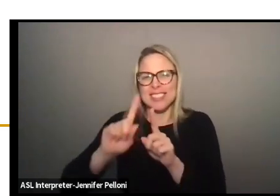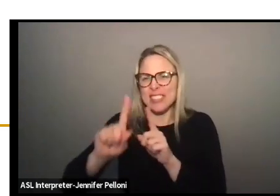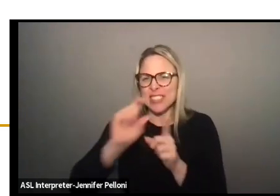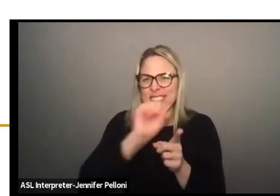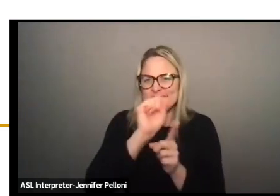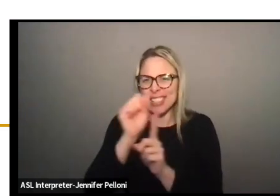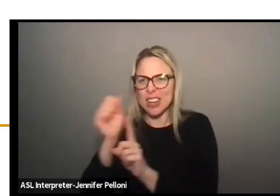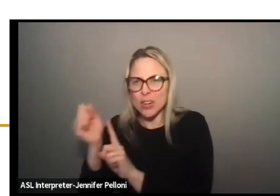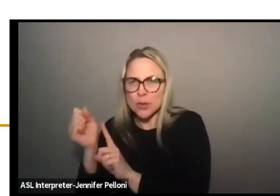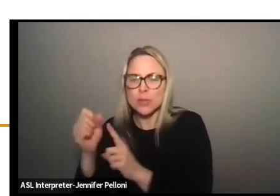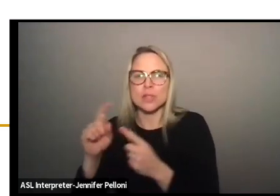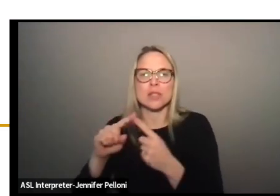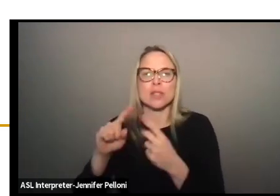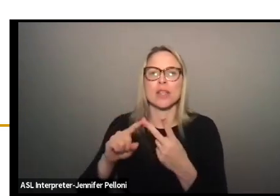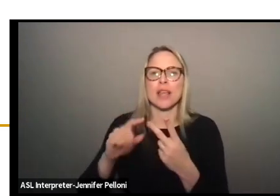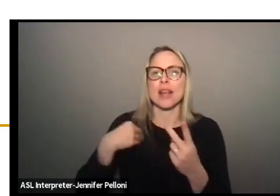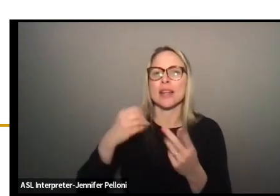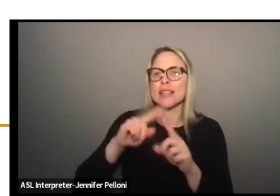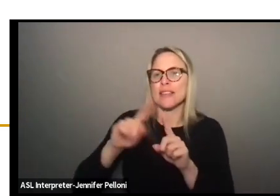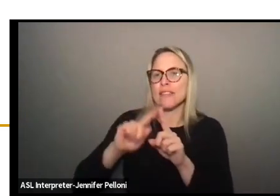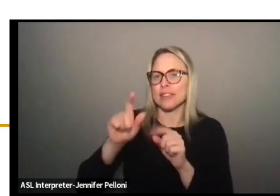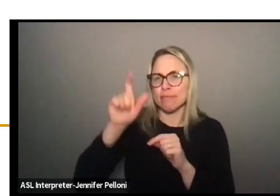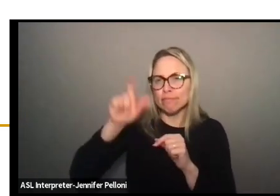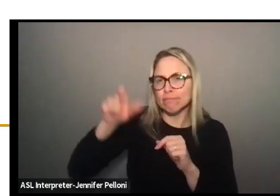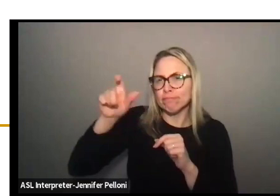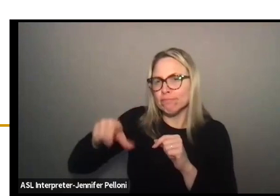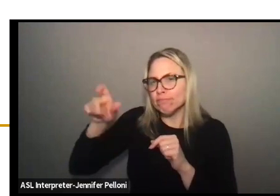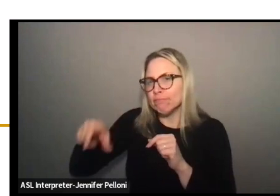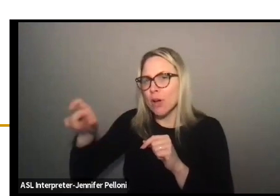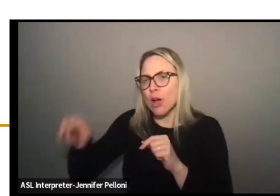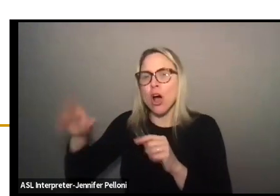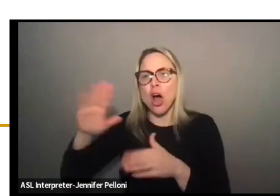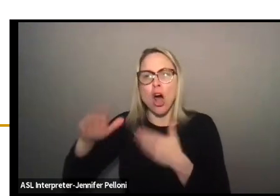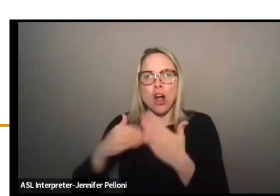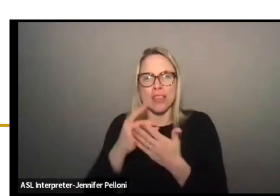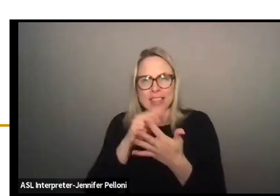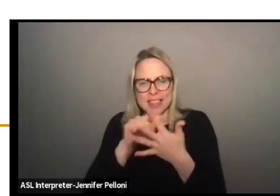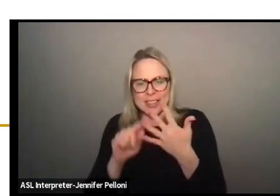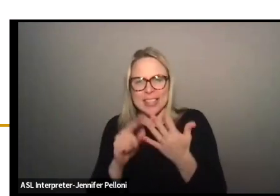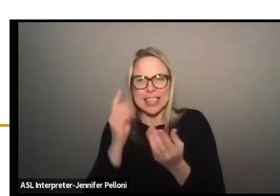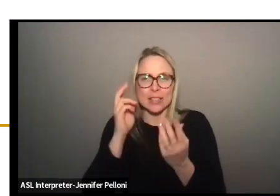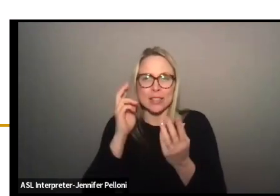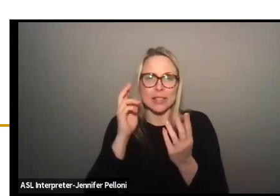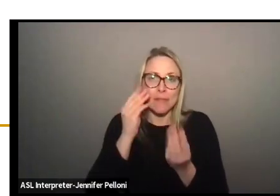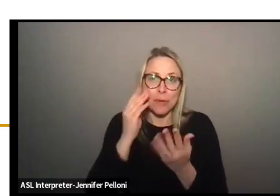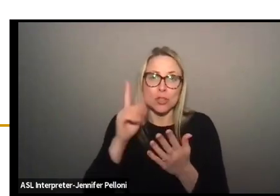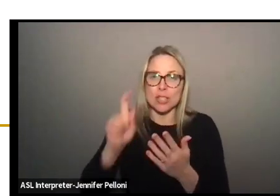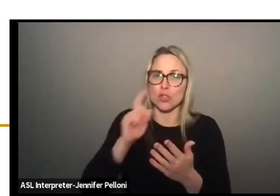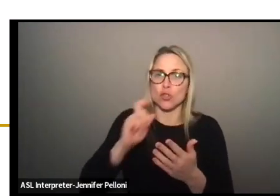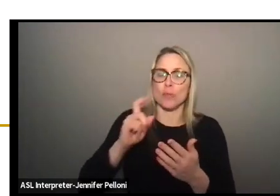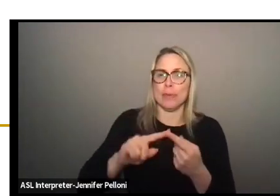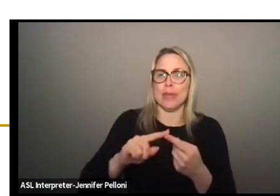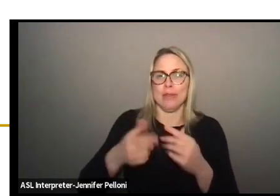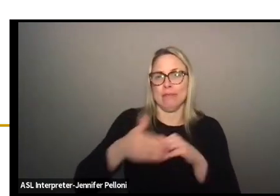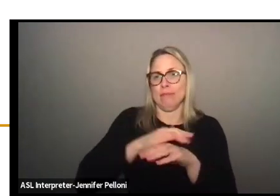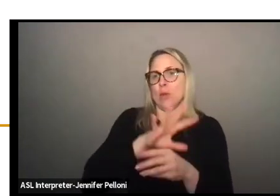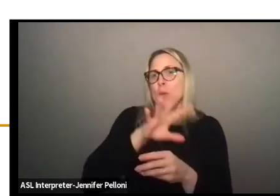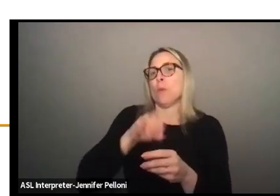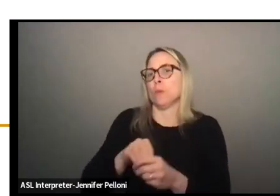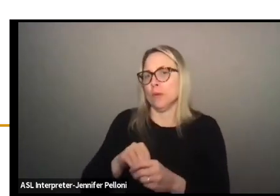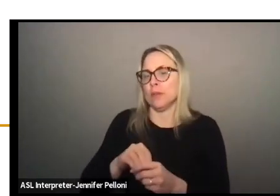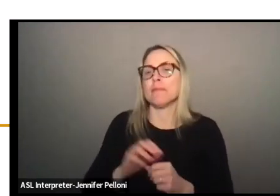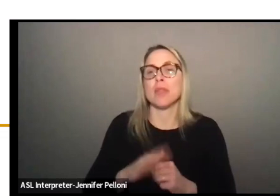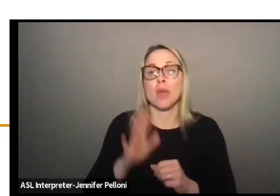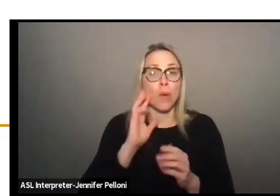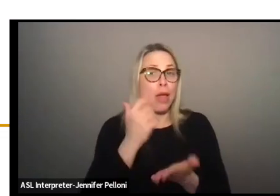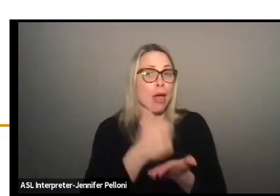scenarios and the columns that will need to be addressed in your estate plan. They're going to help you